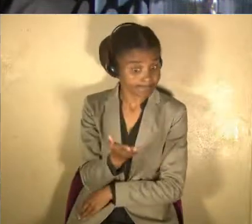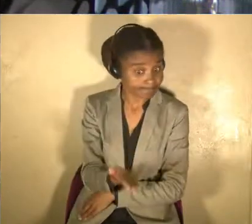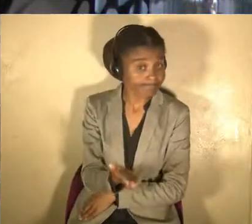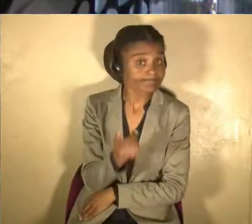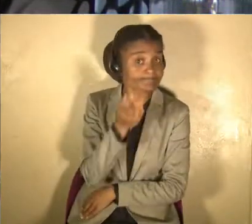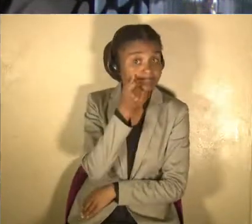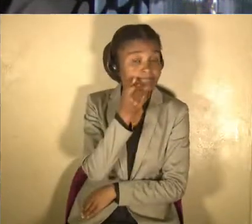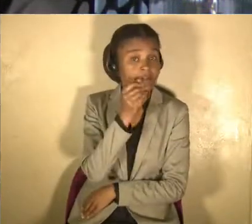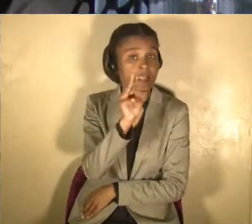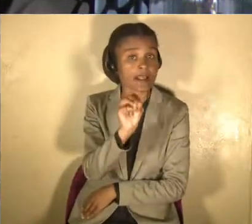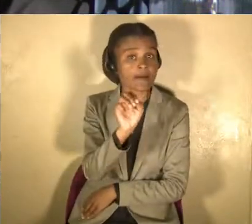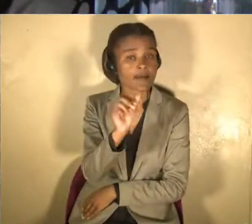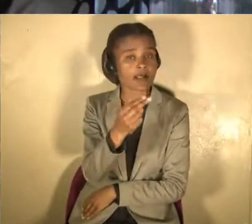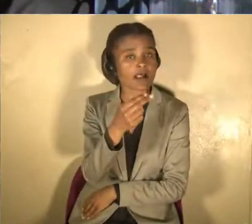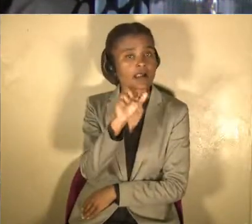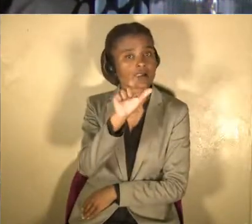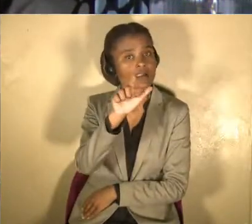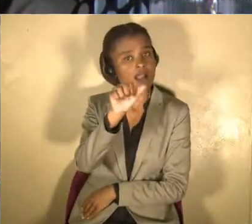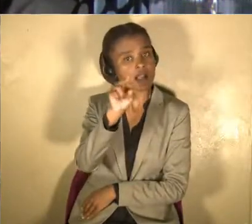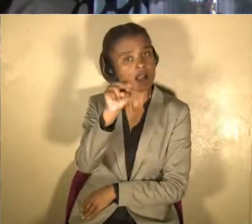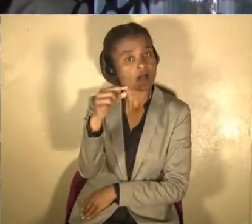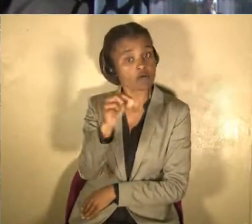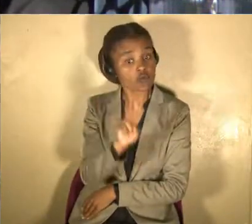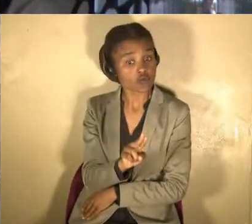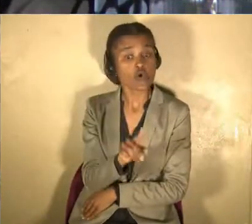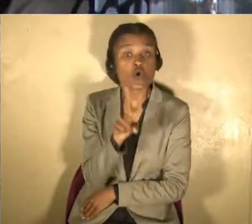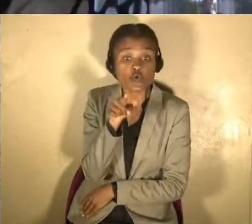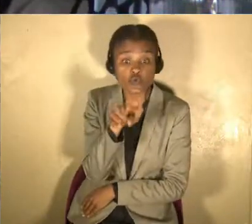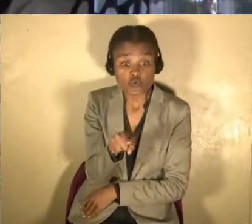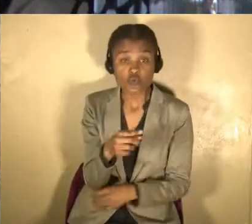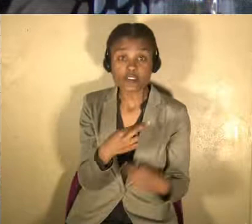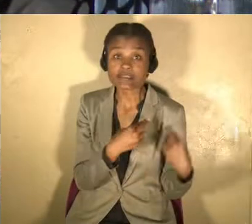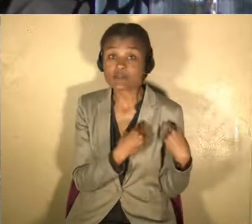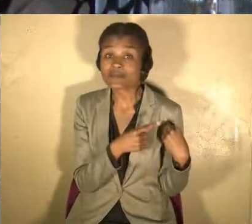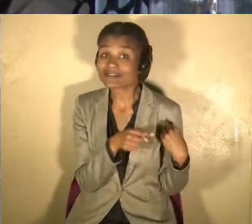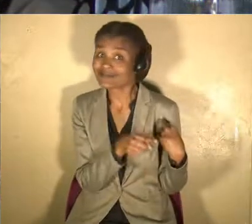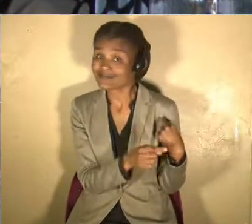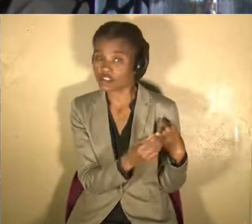child. So guardian in a